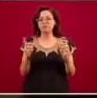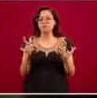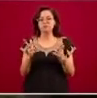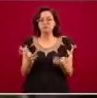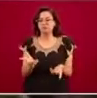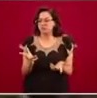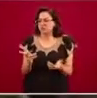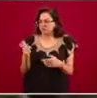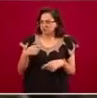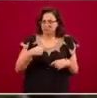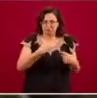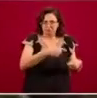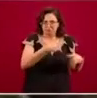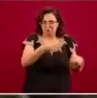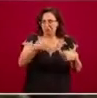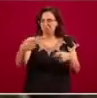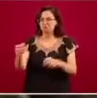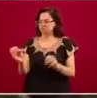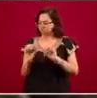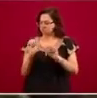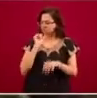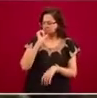masks, or